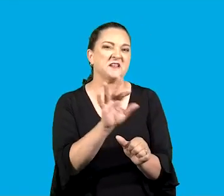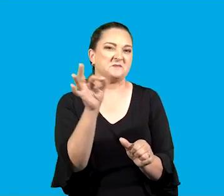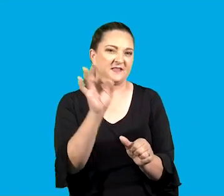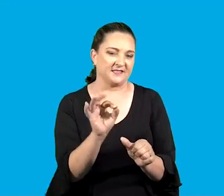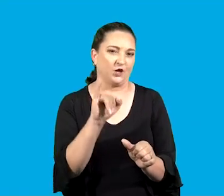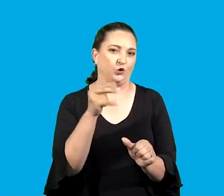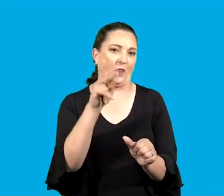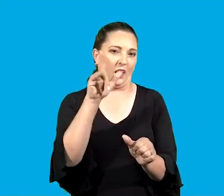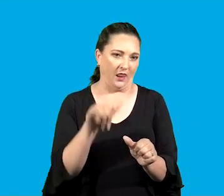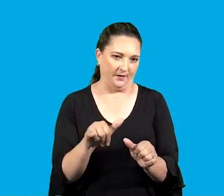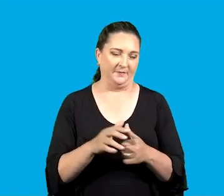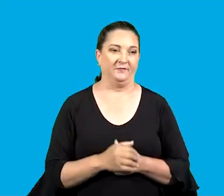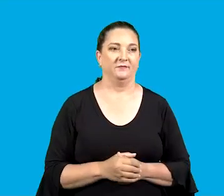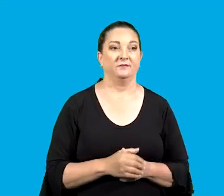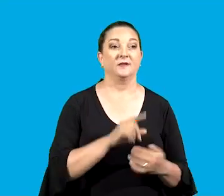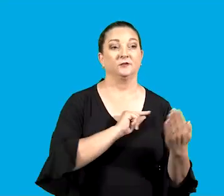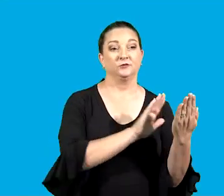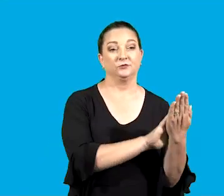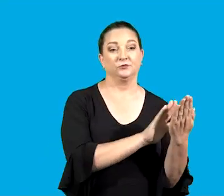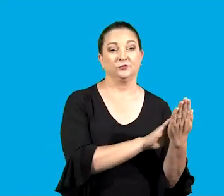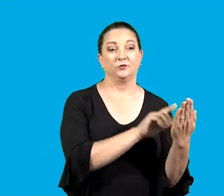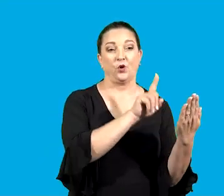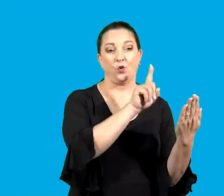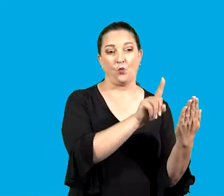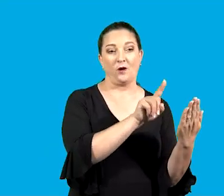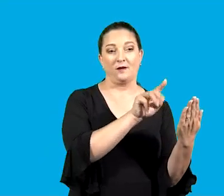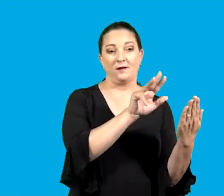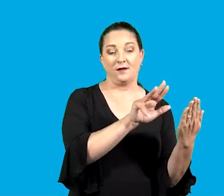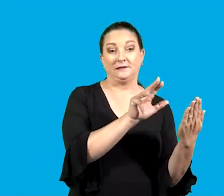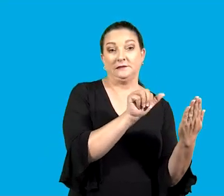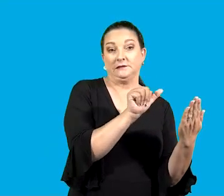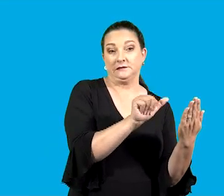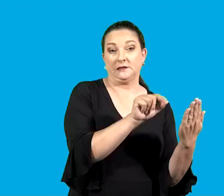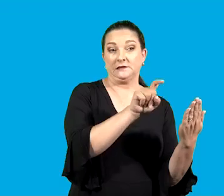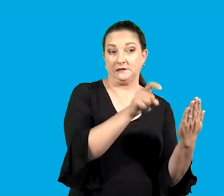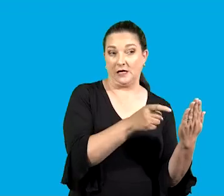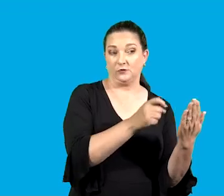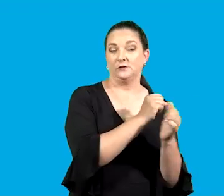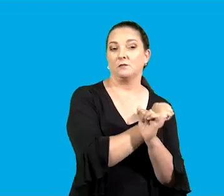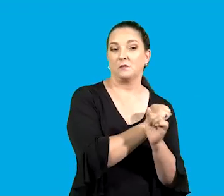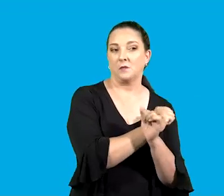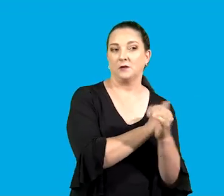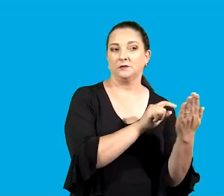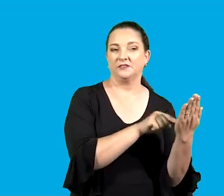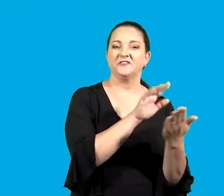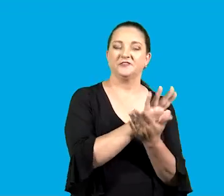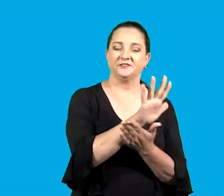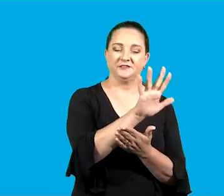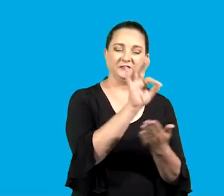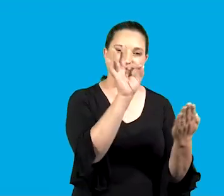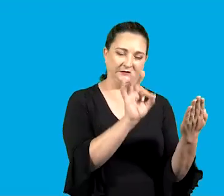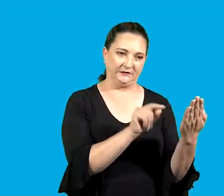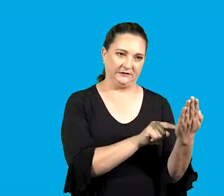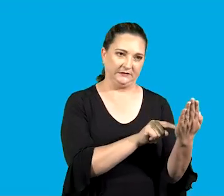So I'll come here, then I'll say 196,000. I'll say 196,000, multiply by